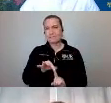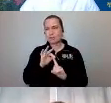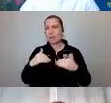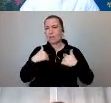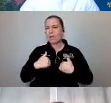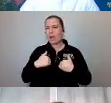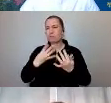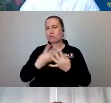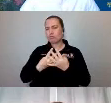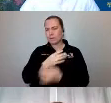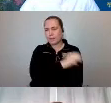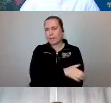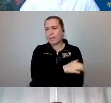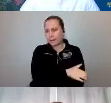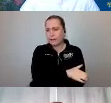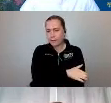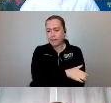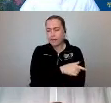clinic,